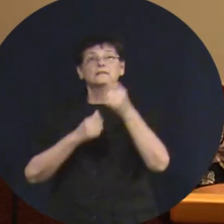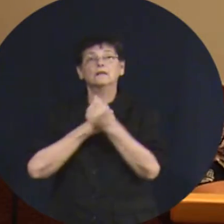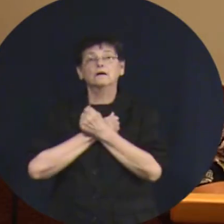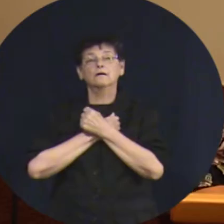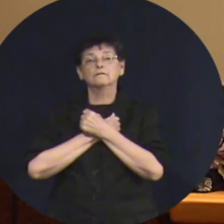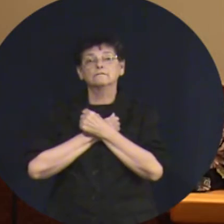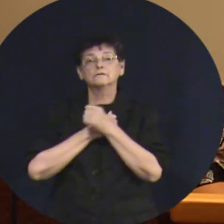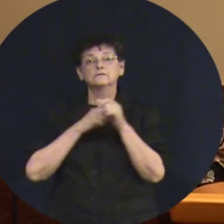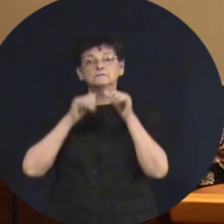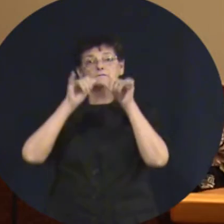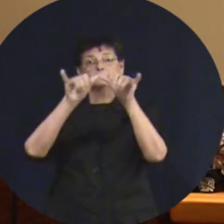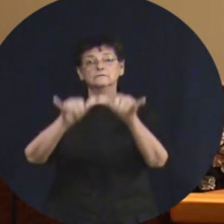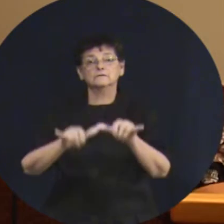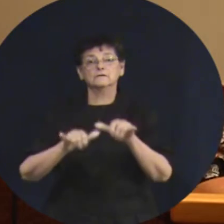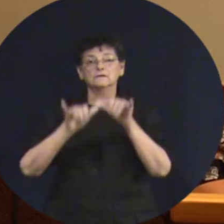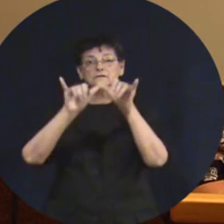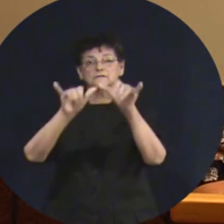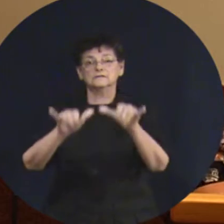is